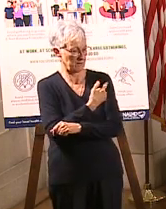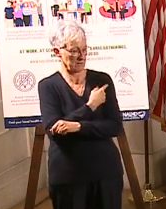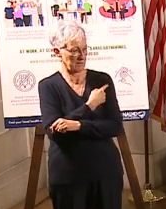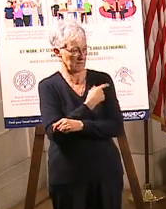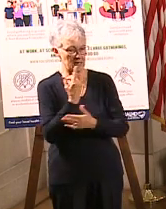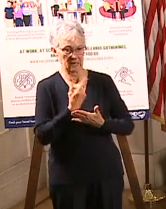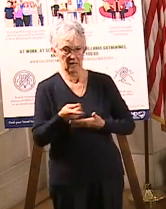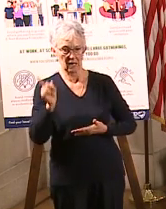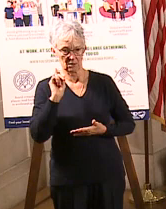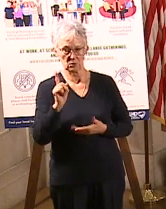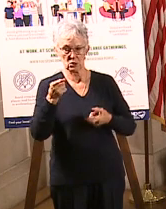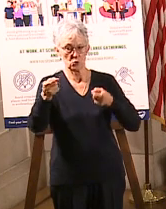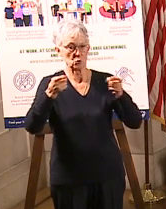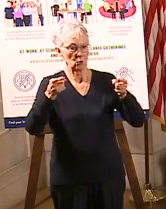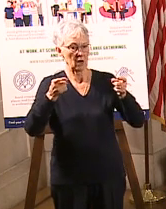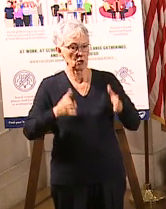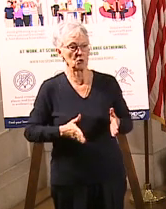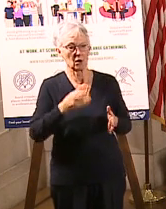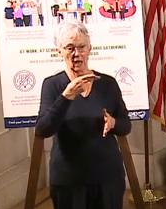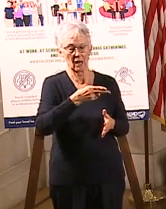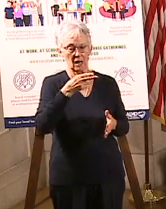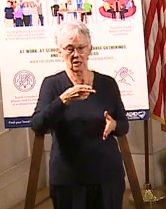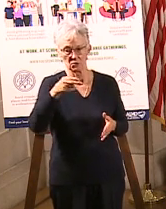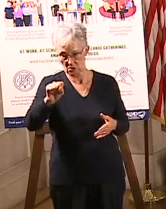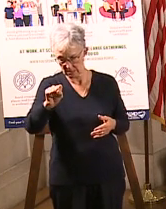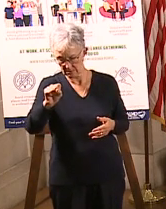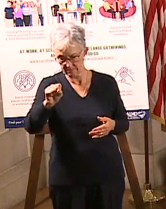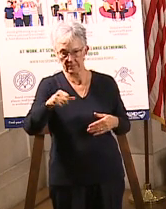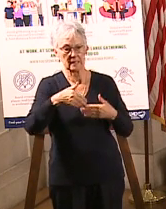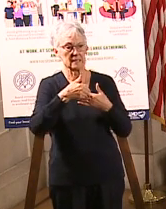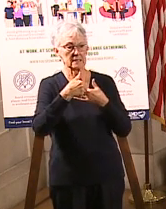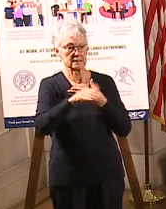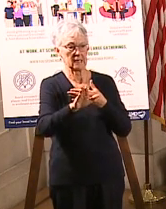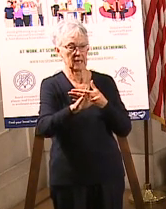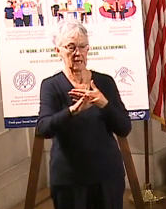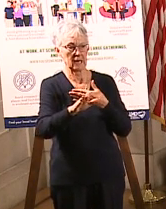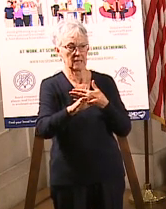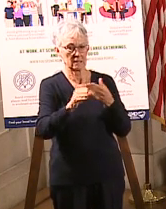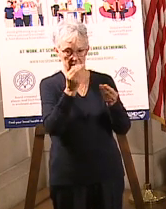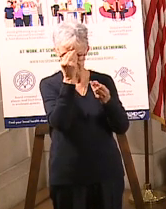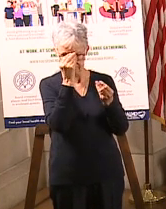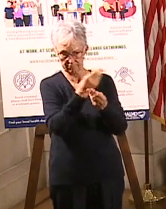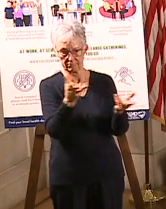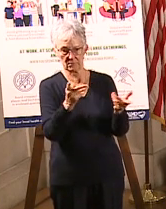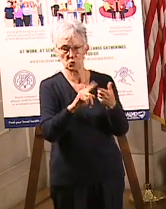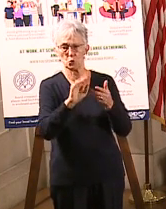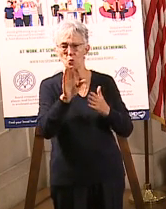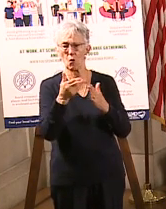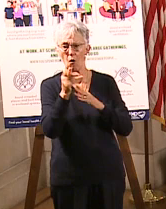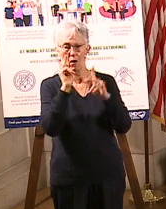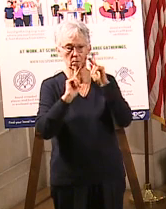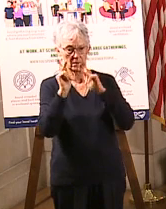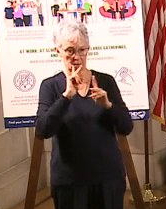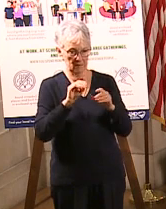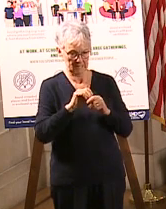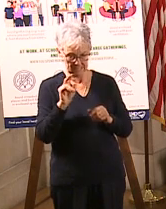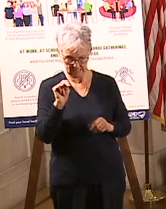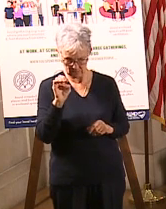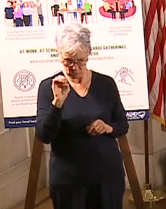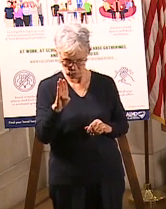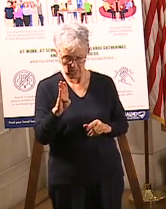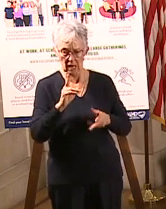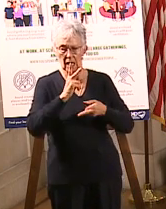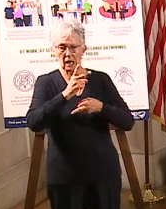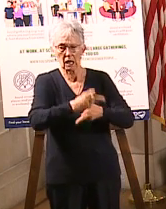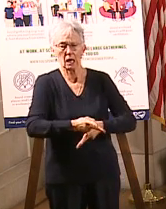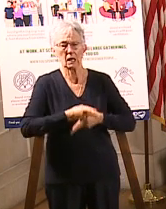Human Services in our office sent out a notice to all citizens in Nebraska to be very careful if